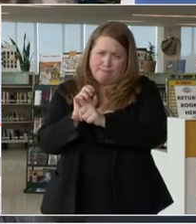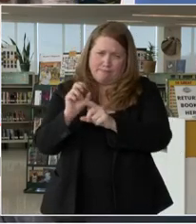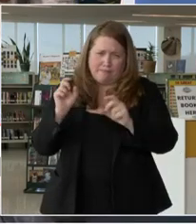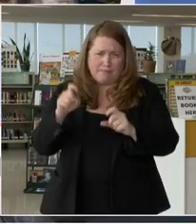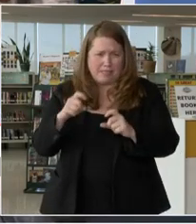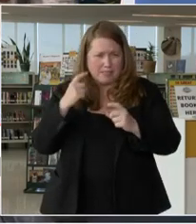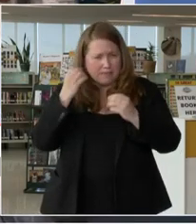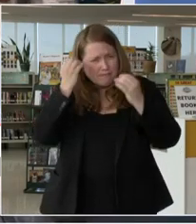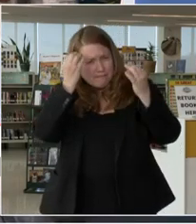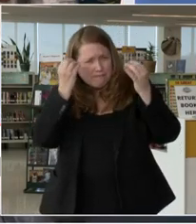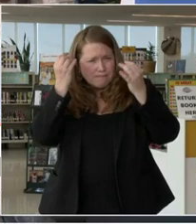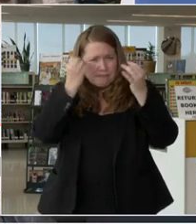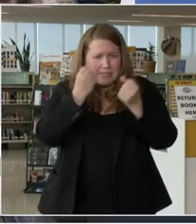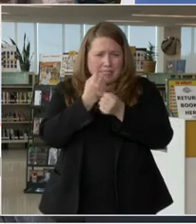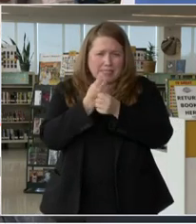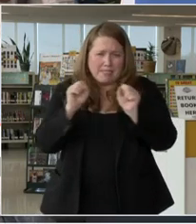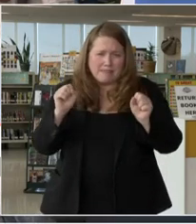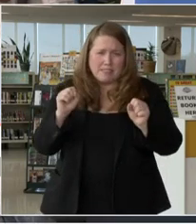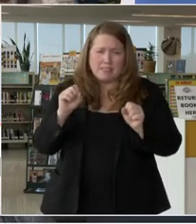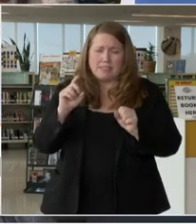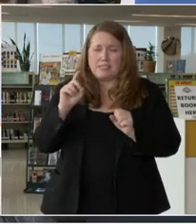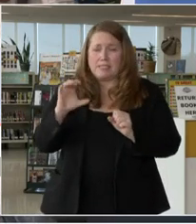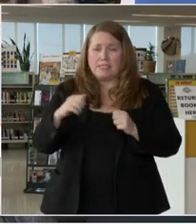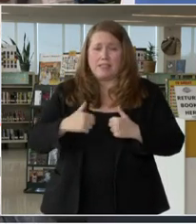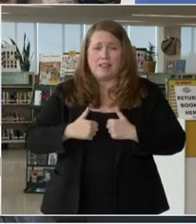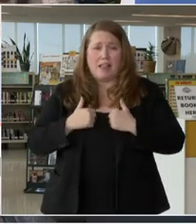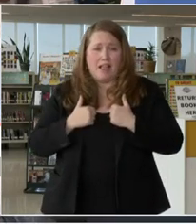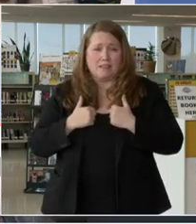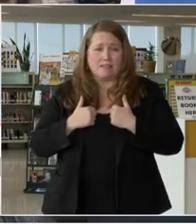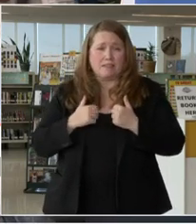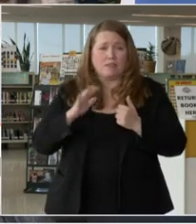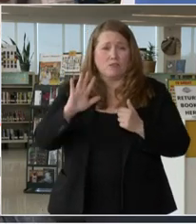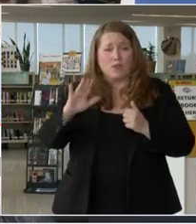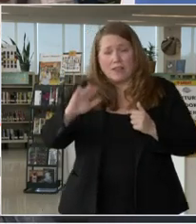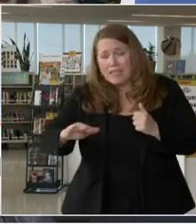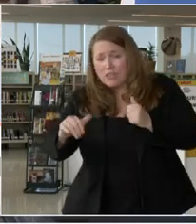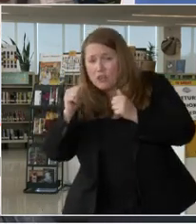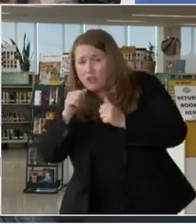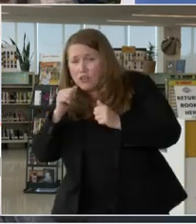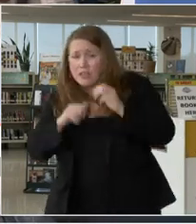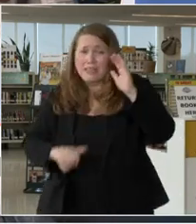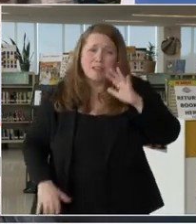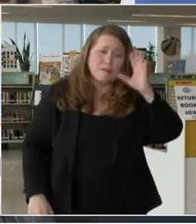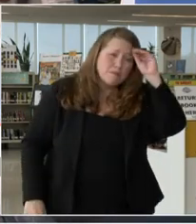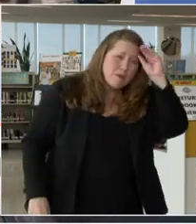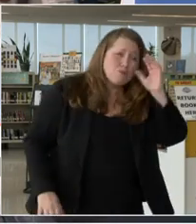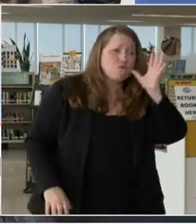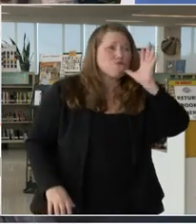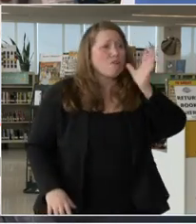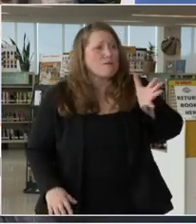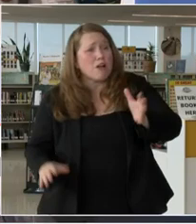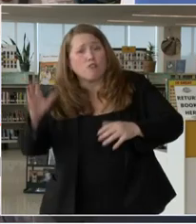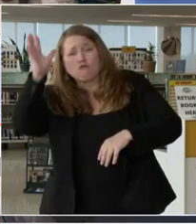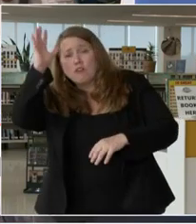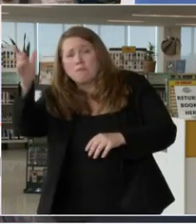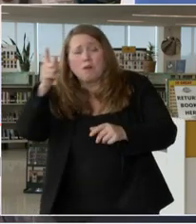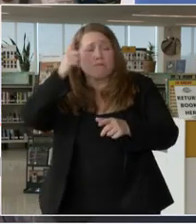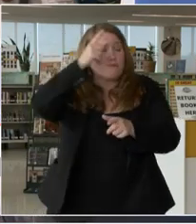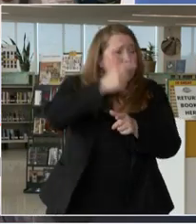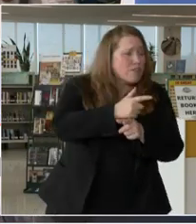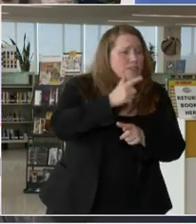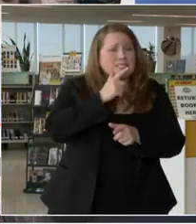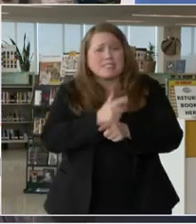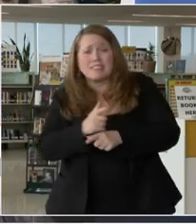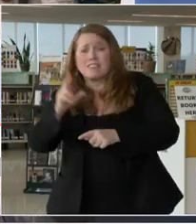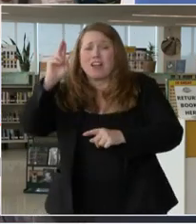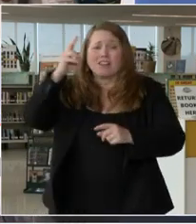D.C. neighborhoods and D.C. residents, little girls and boys, grandmas and grandpas, brothers and uncles, that's our